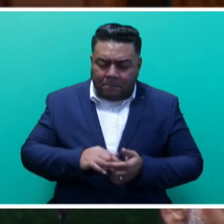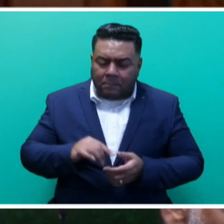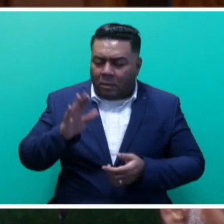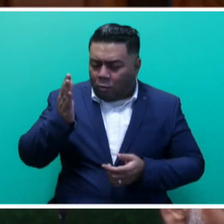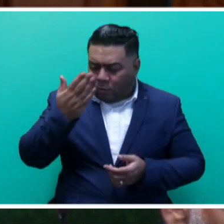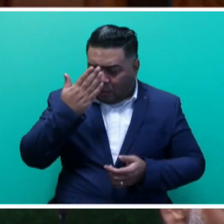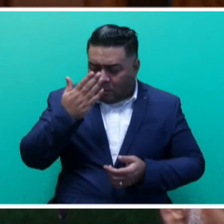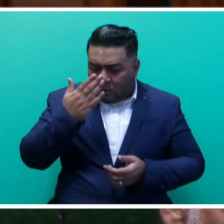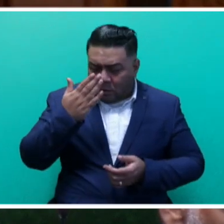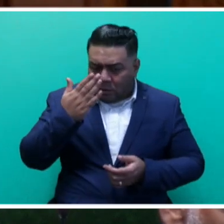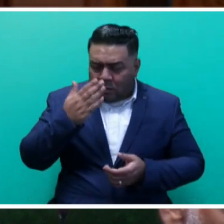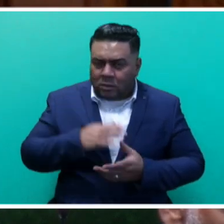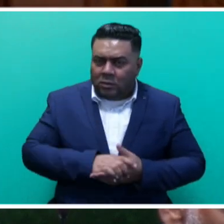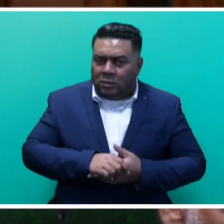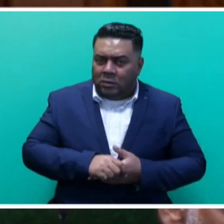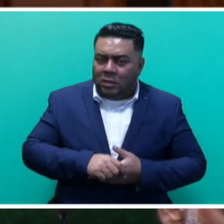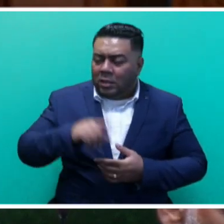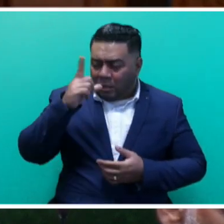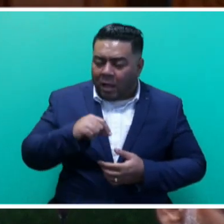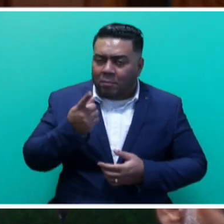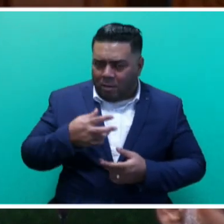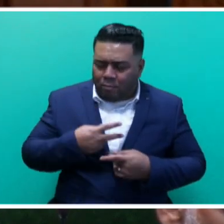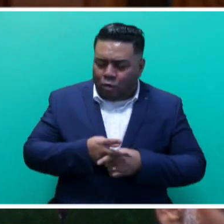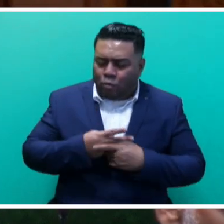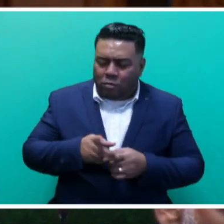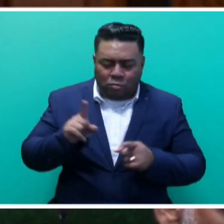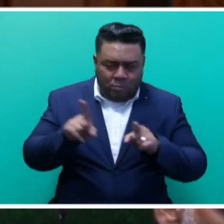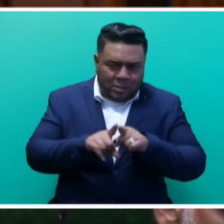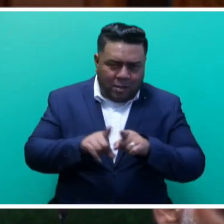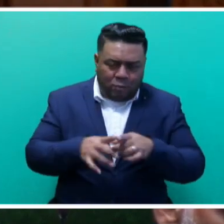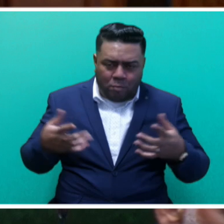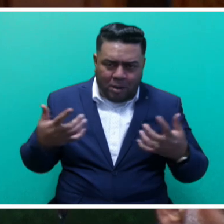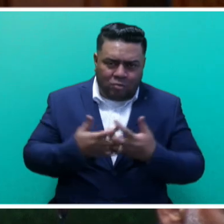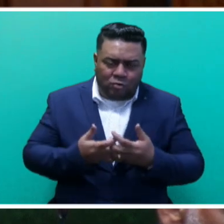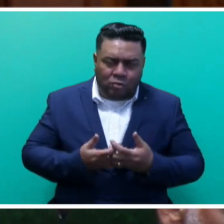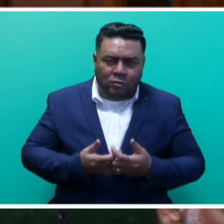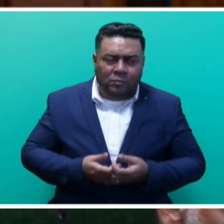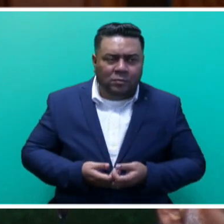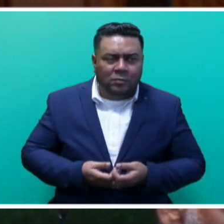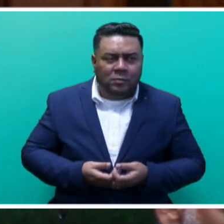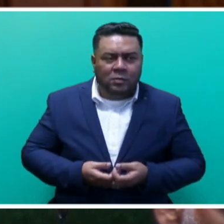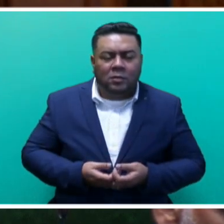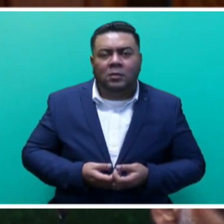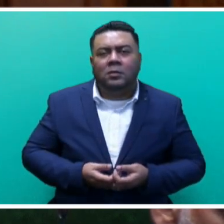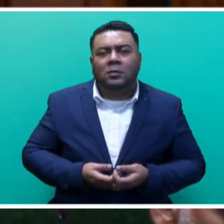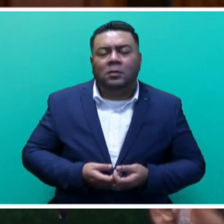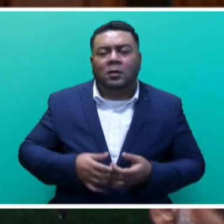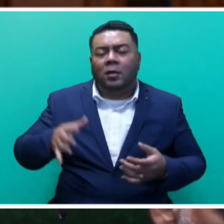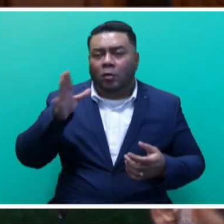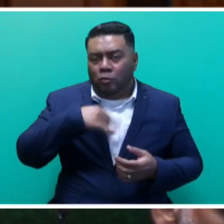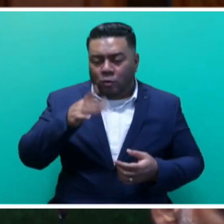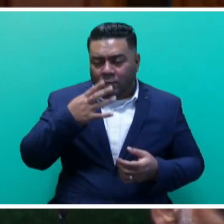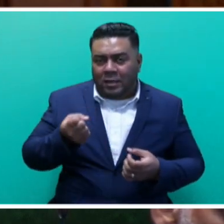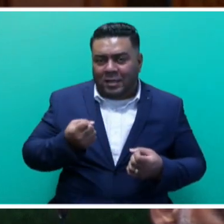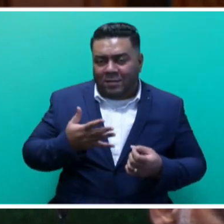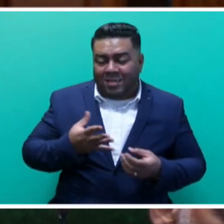results can be produced to those that have given their soil